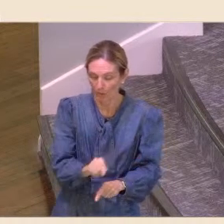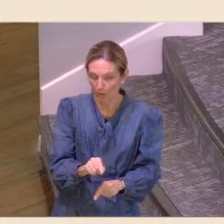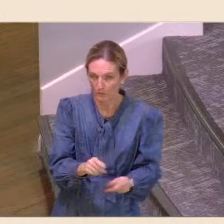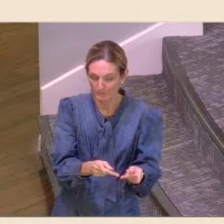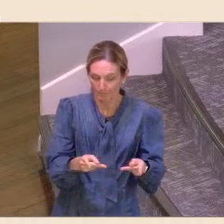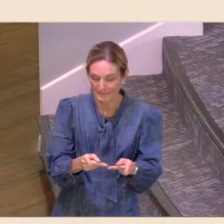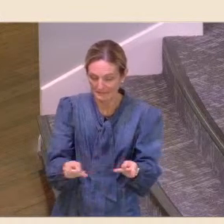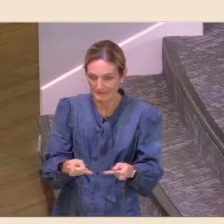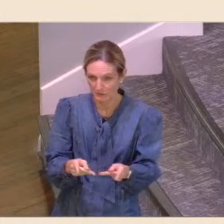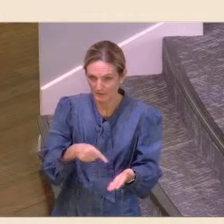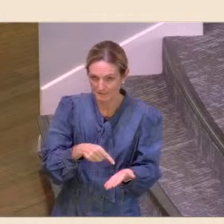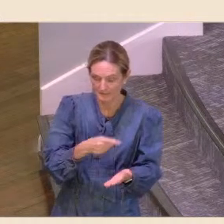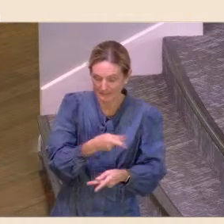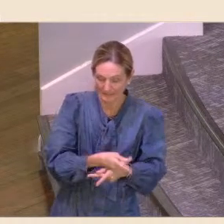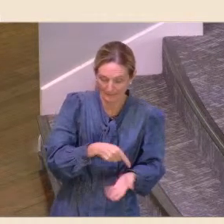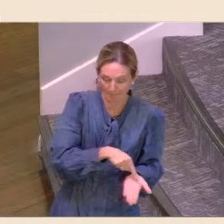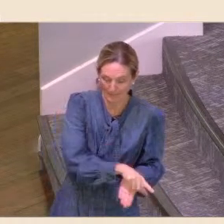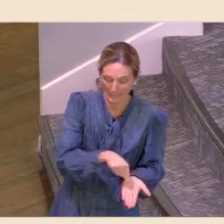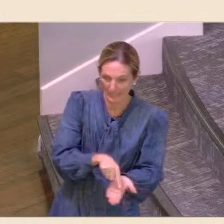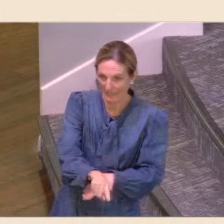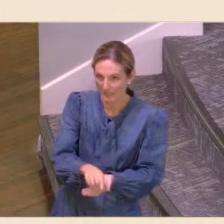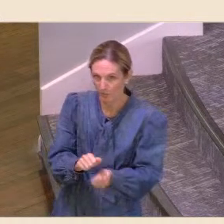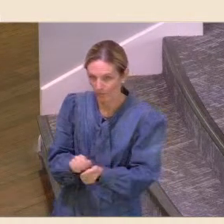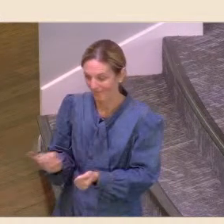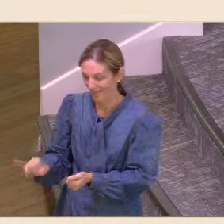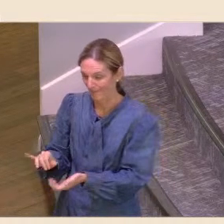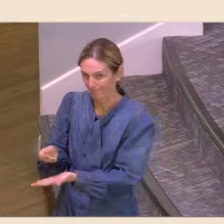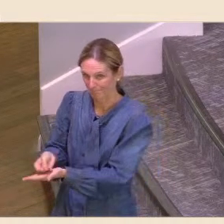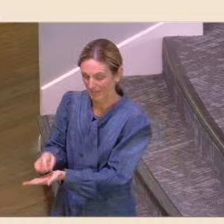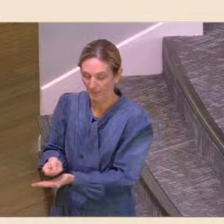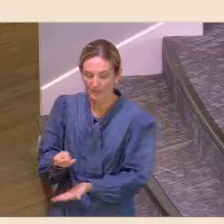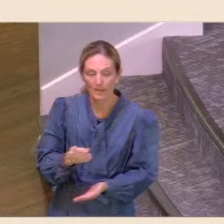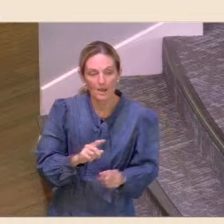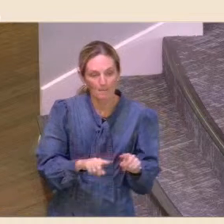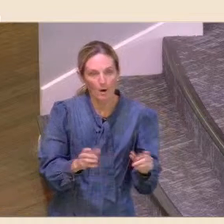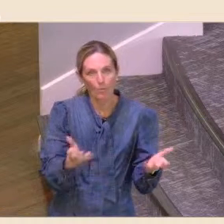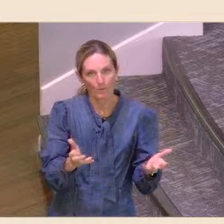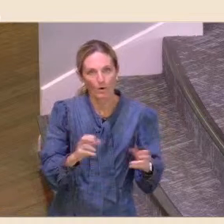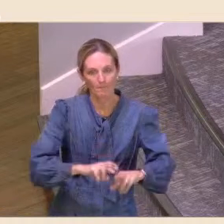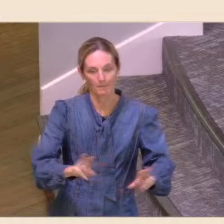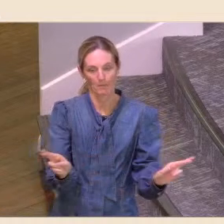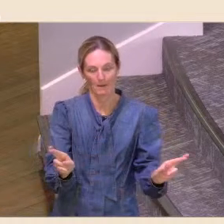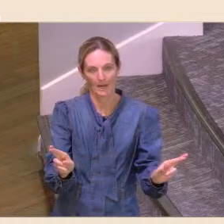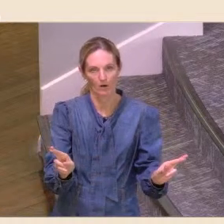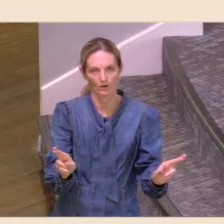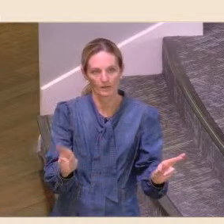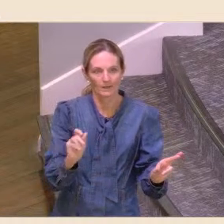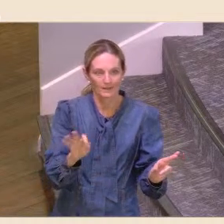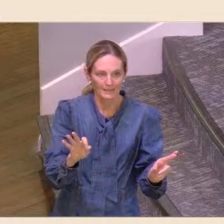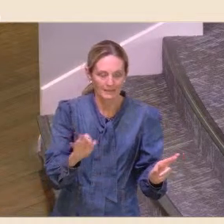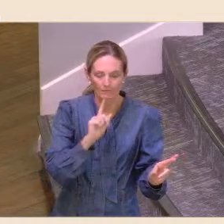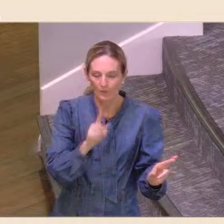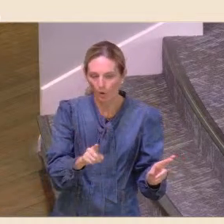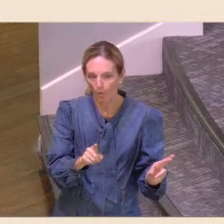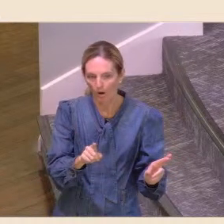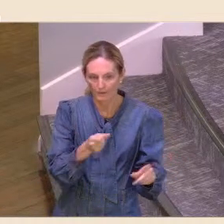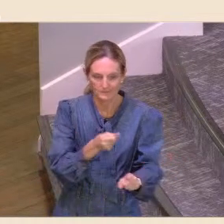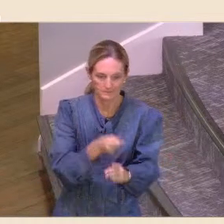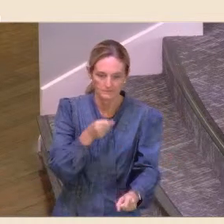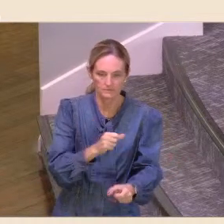keep them funded in CARES and ARP, but we really wanted to make sure that we were prepared in case there was another wave of